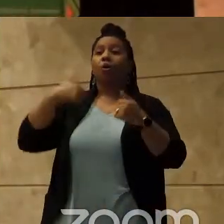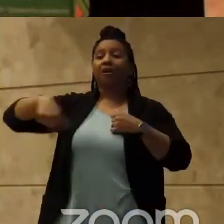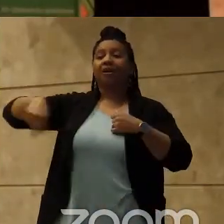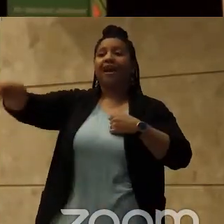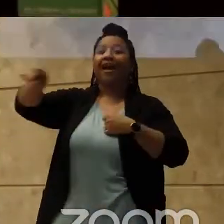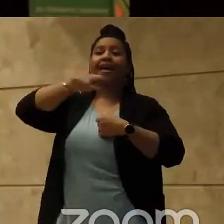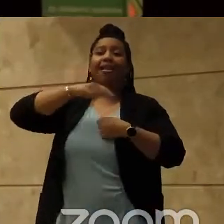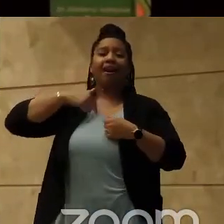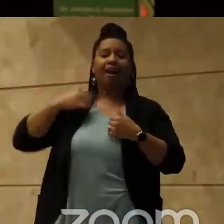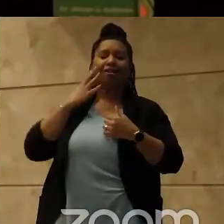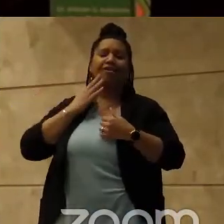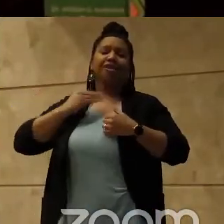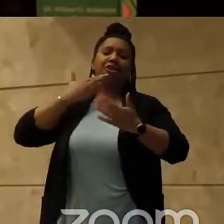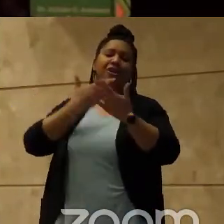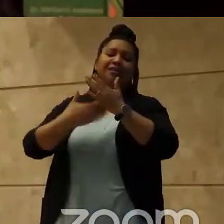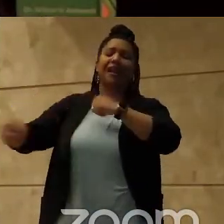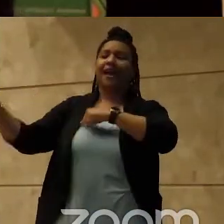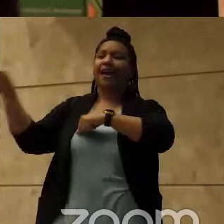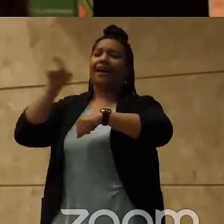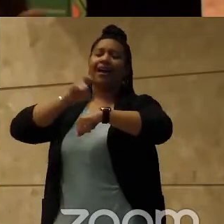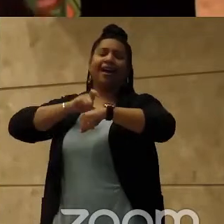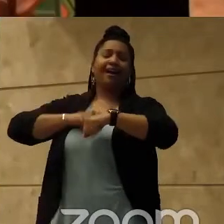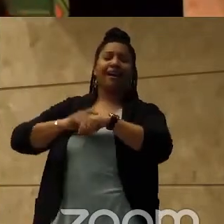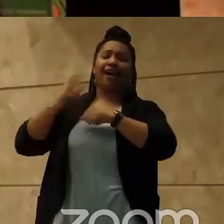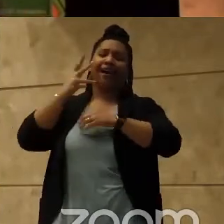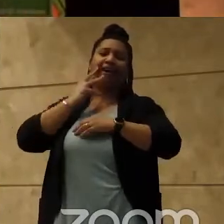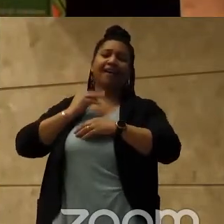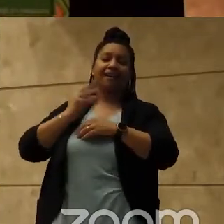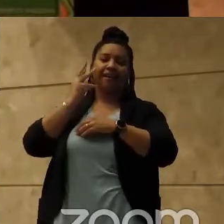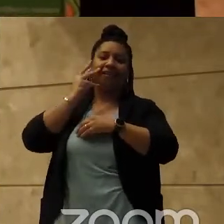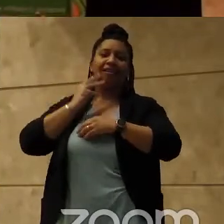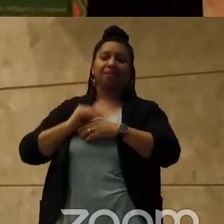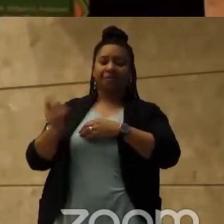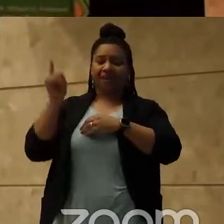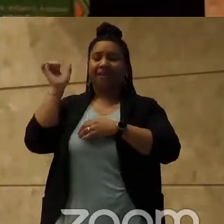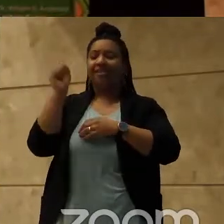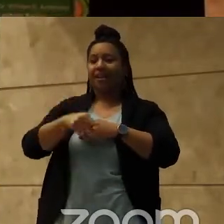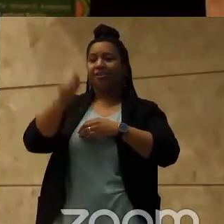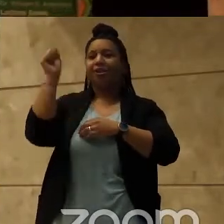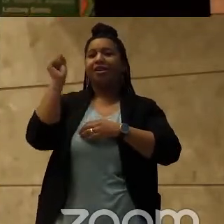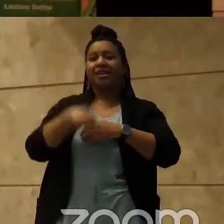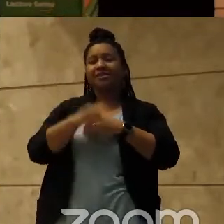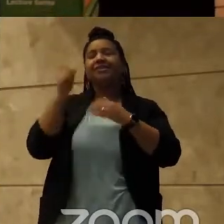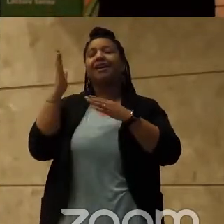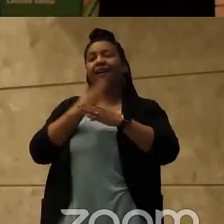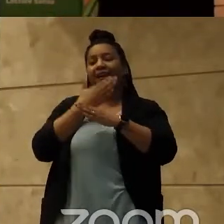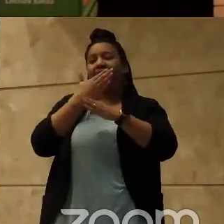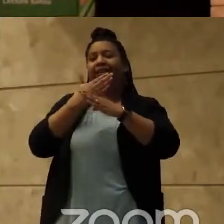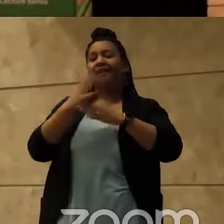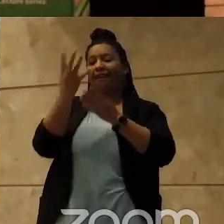now we have the time that we